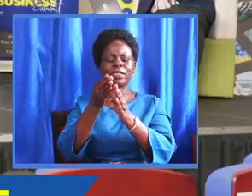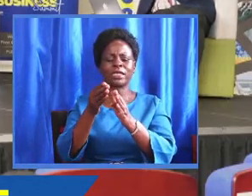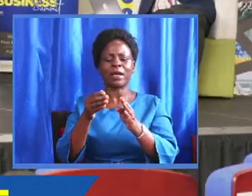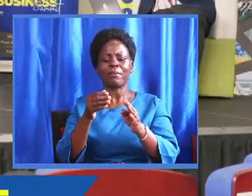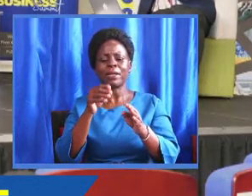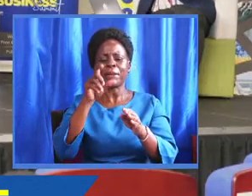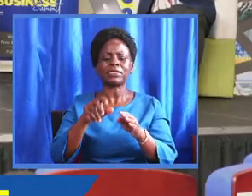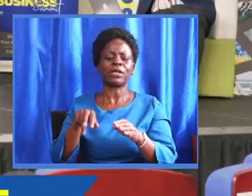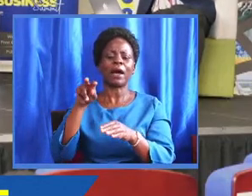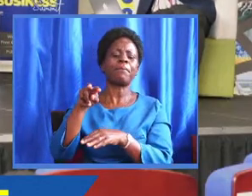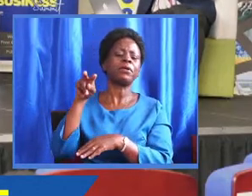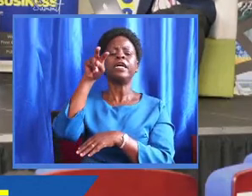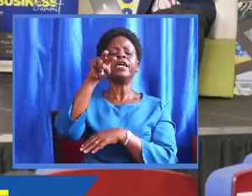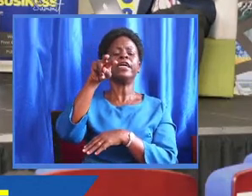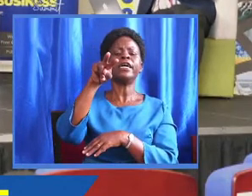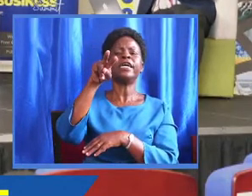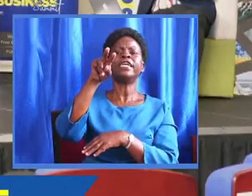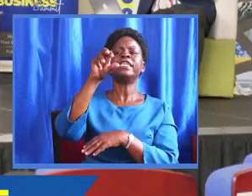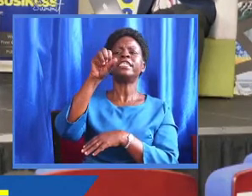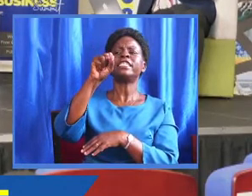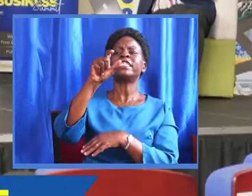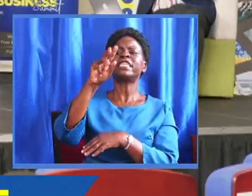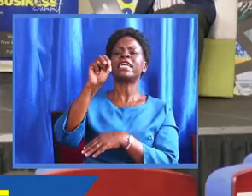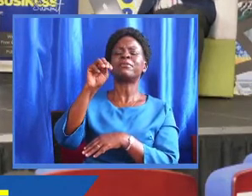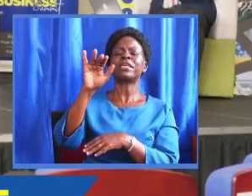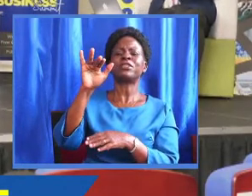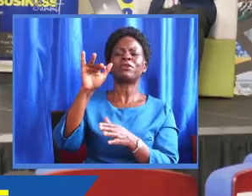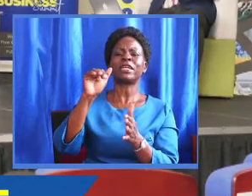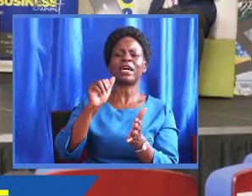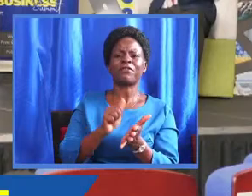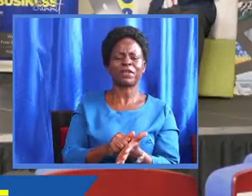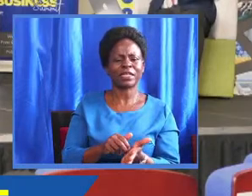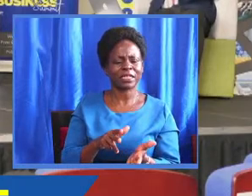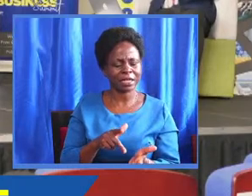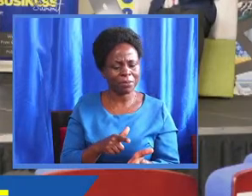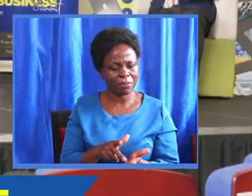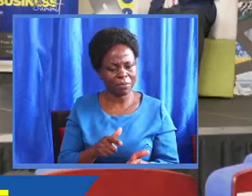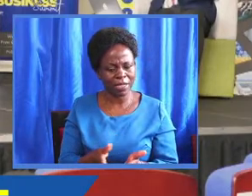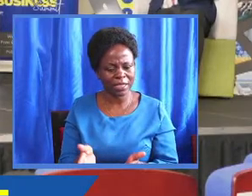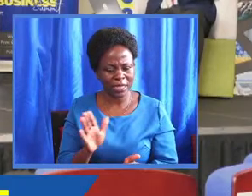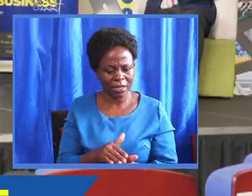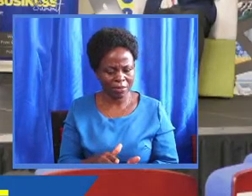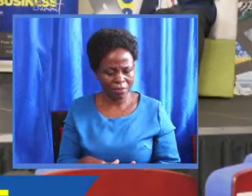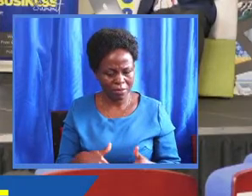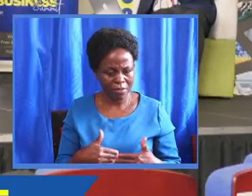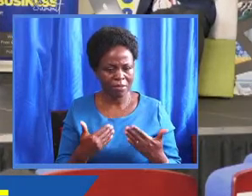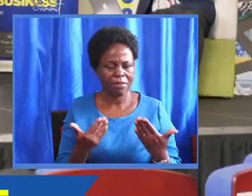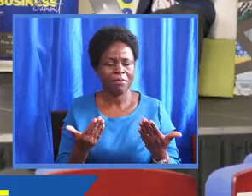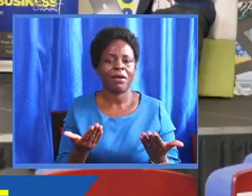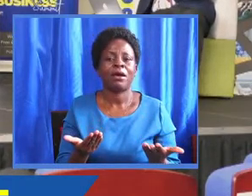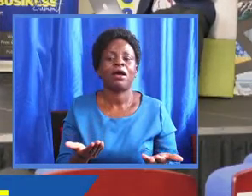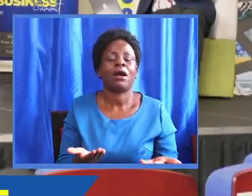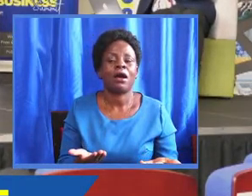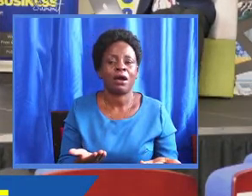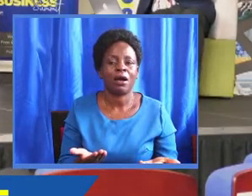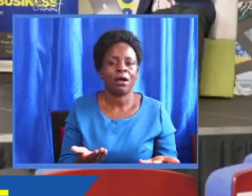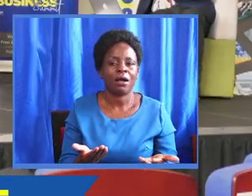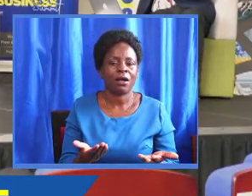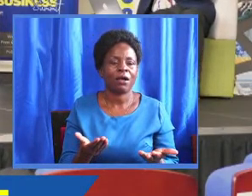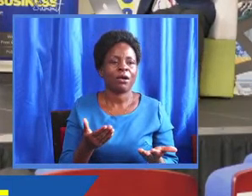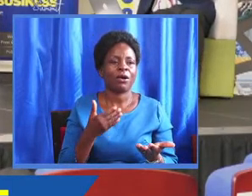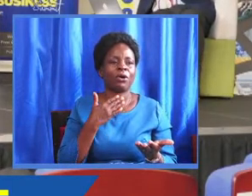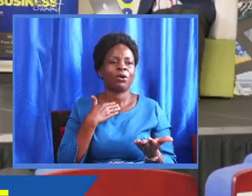know, how does that affect the pricing back here on this nice structure? One would want to buy,